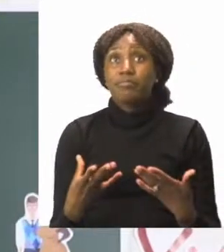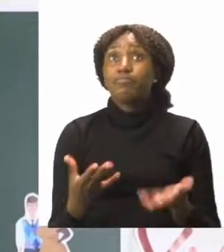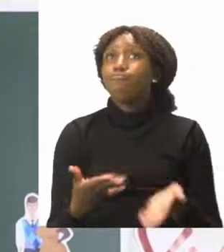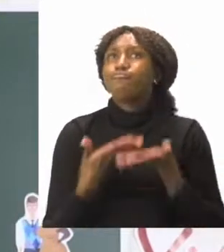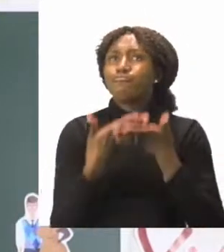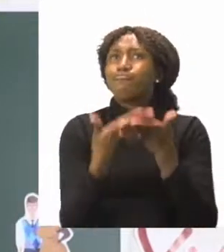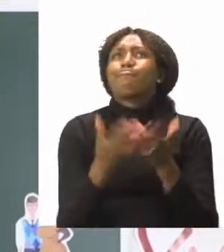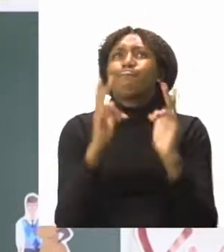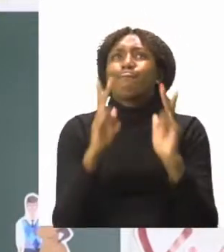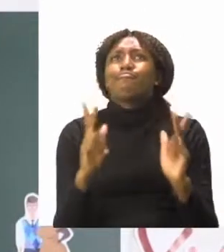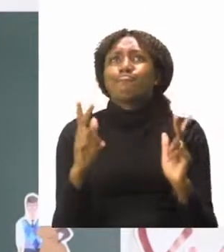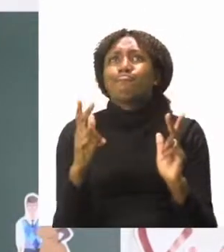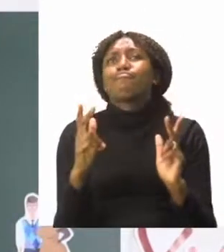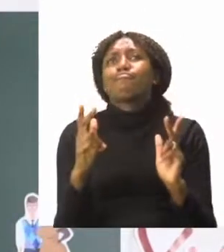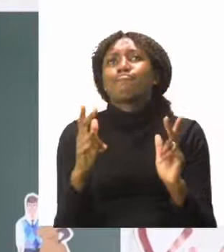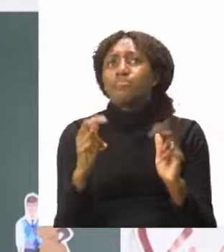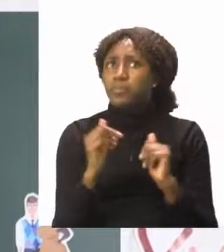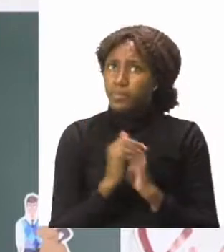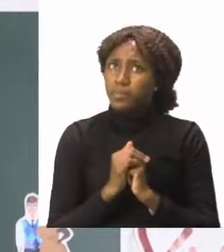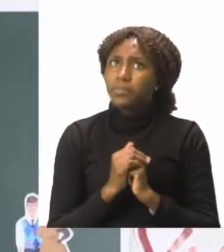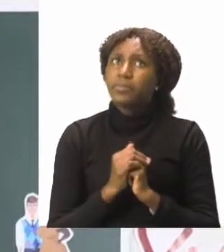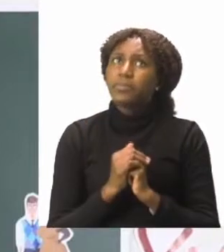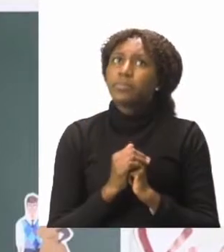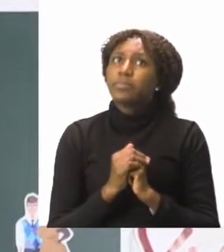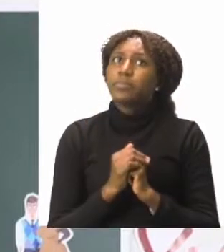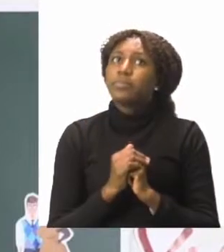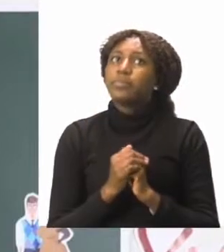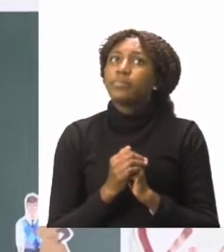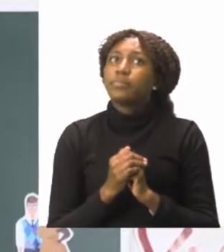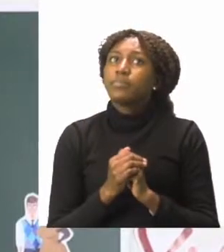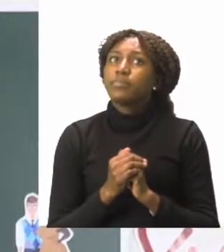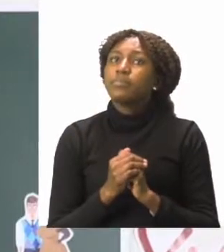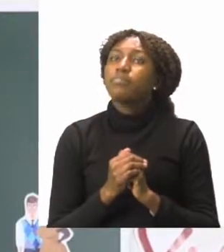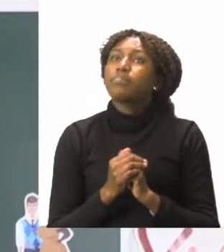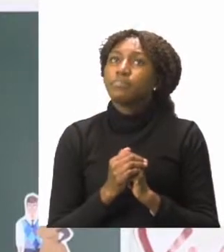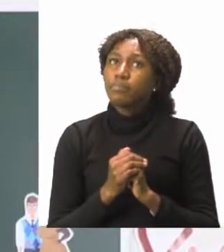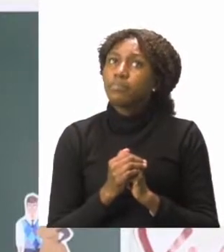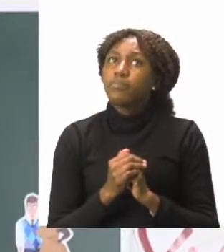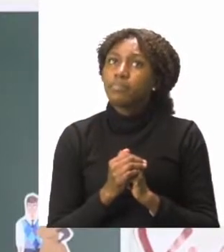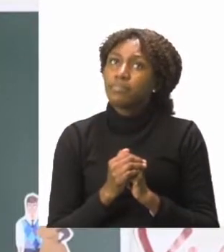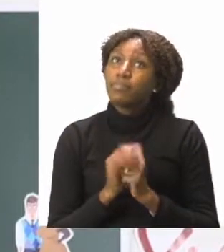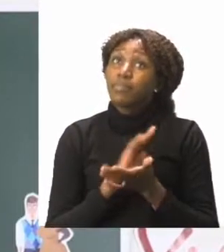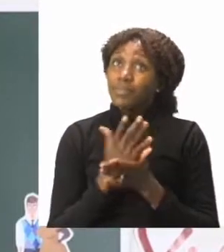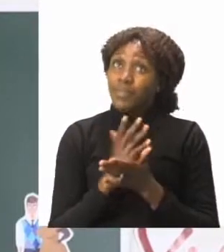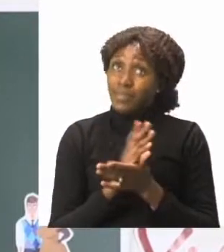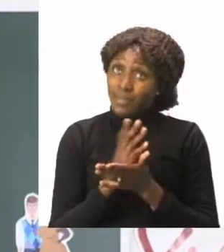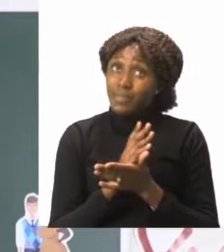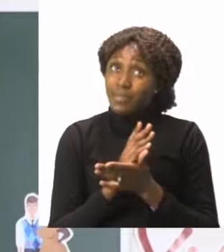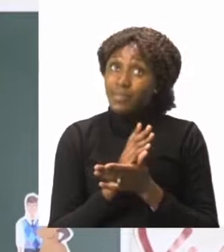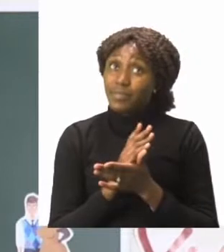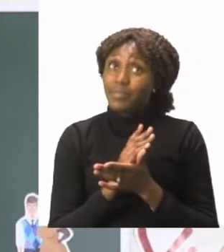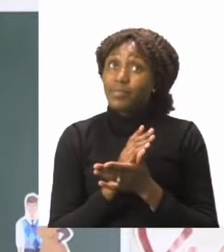world grow. Some of those people are called influencers and some even are